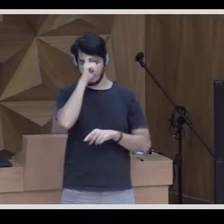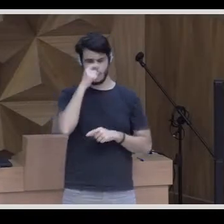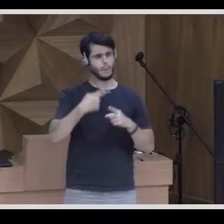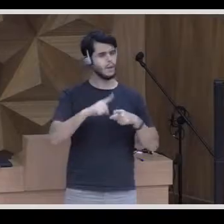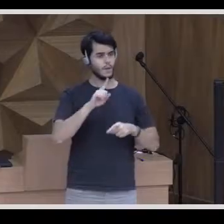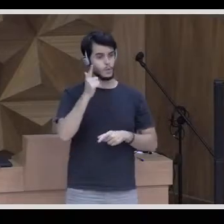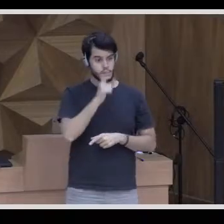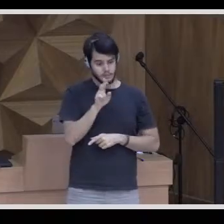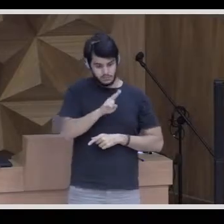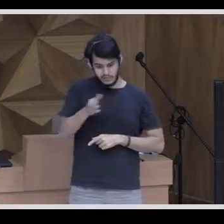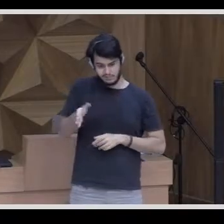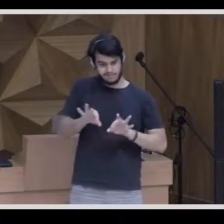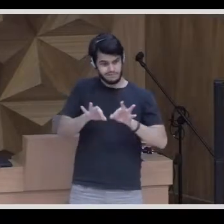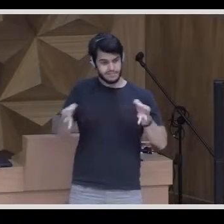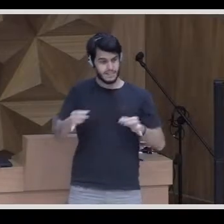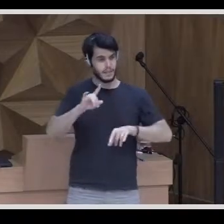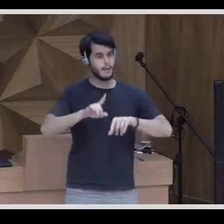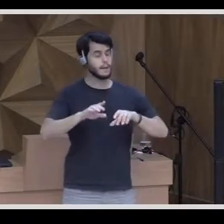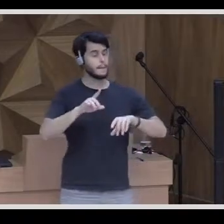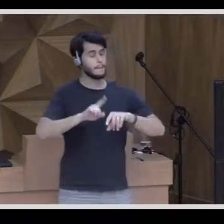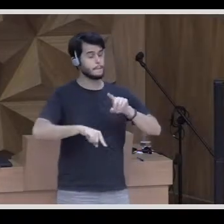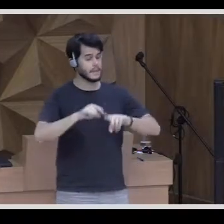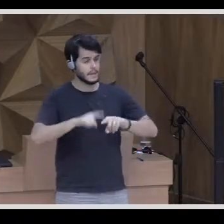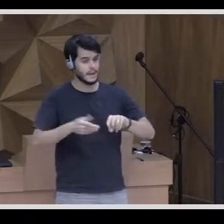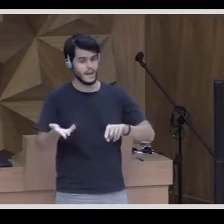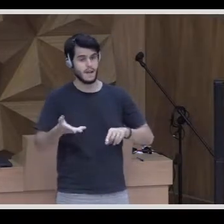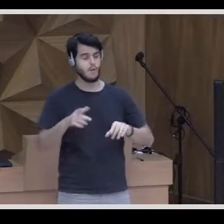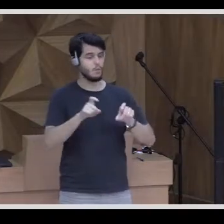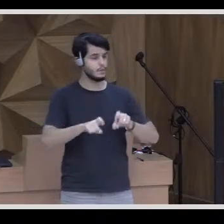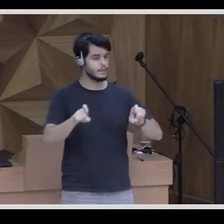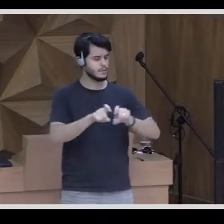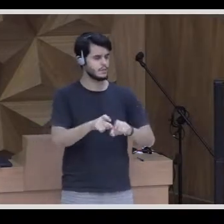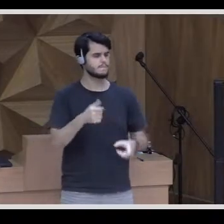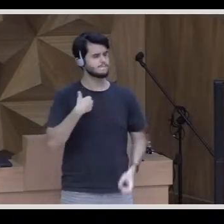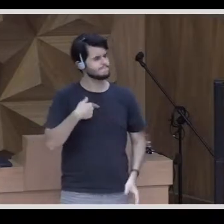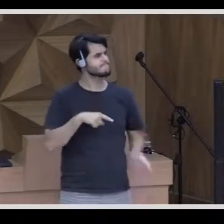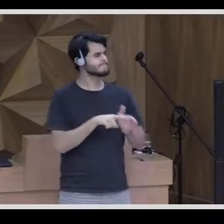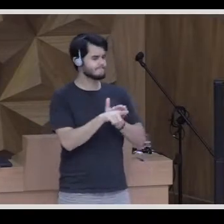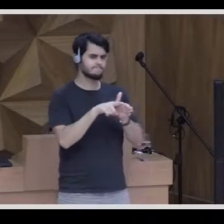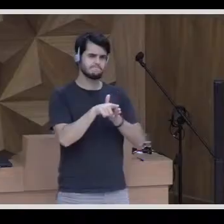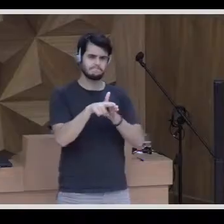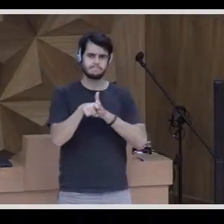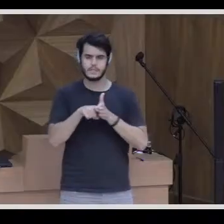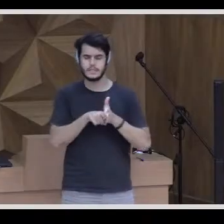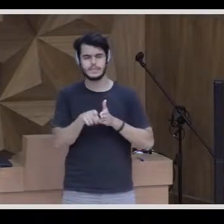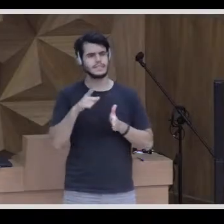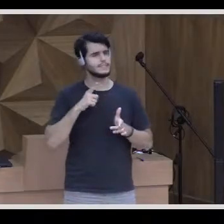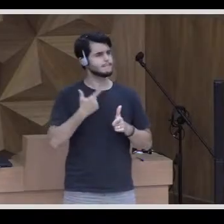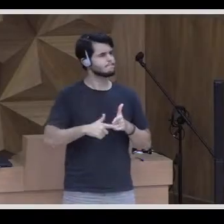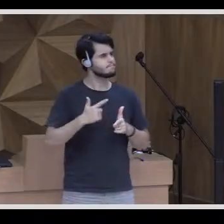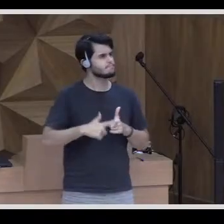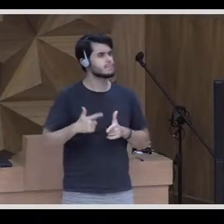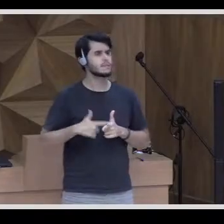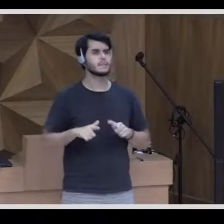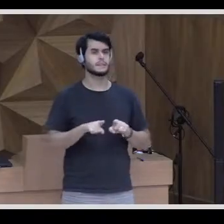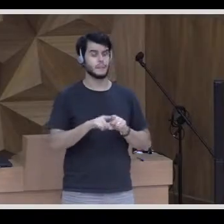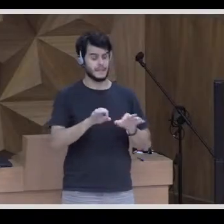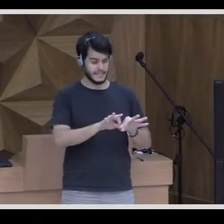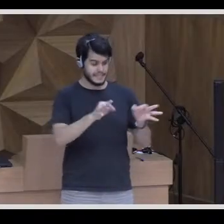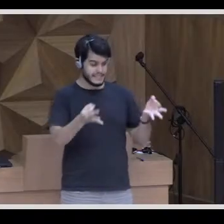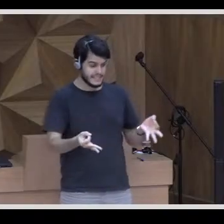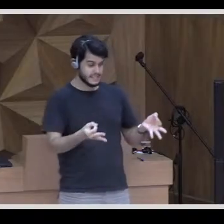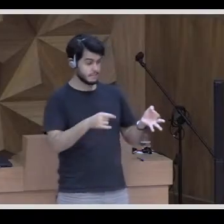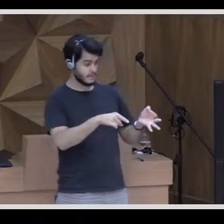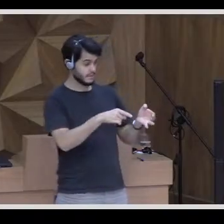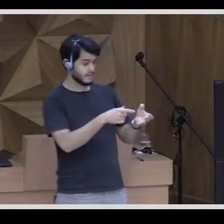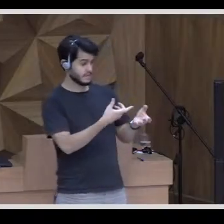years investigating and looking into these. And of course, one of the main problems is that the simplicity of the interface hides a whole